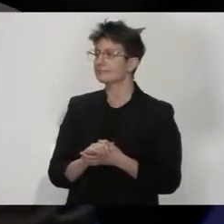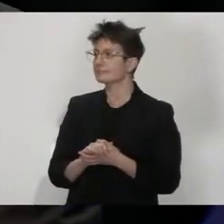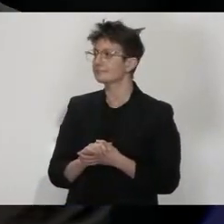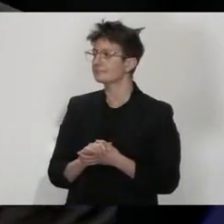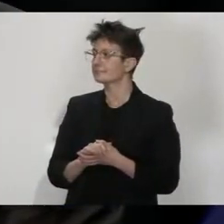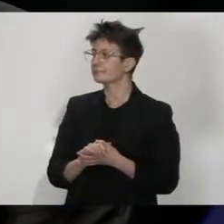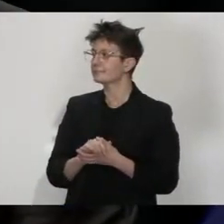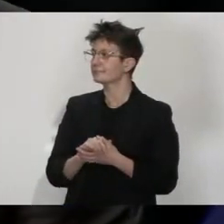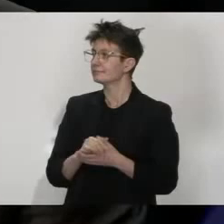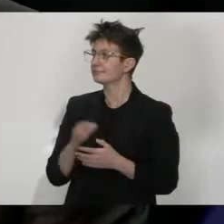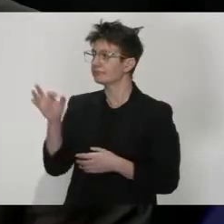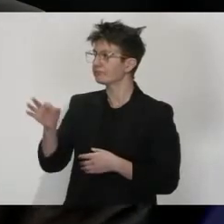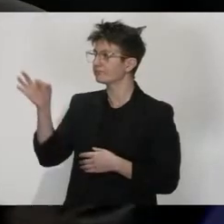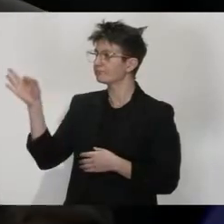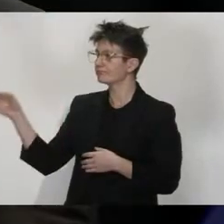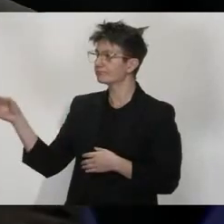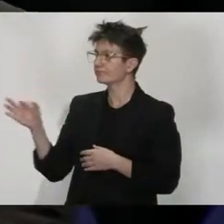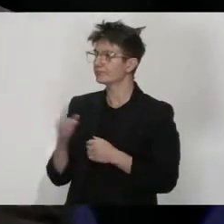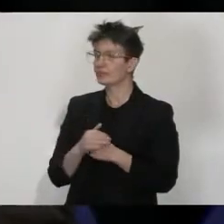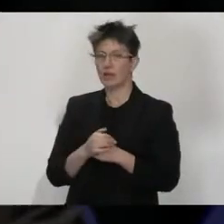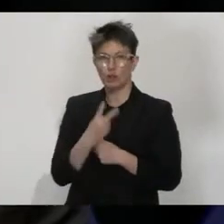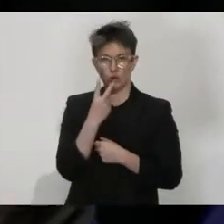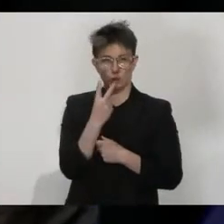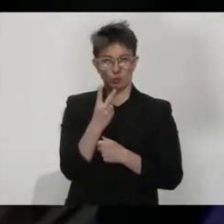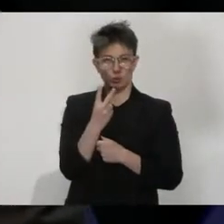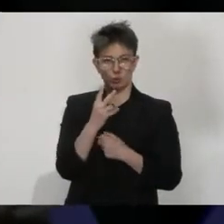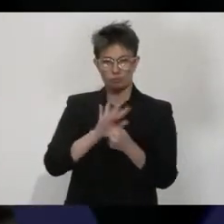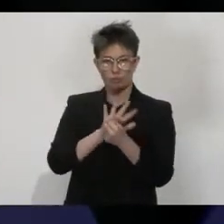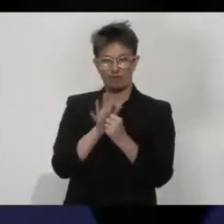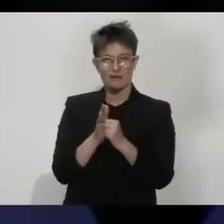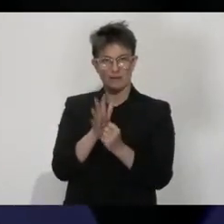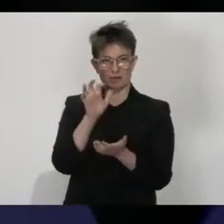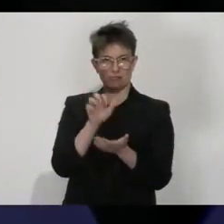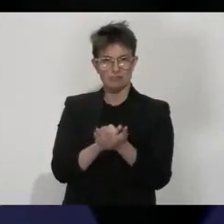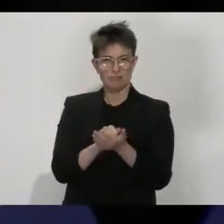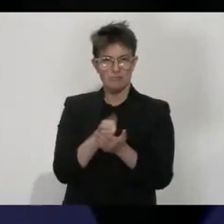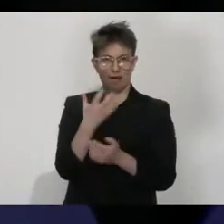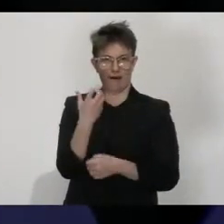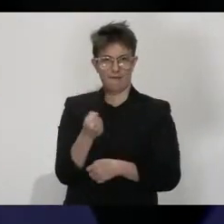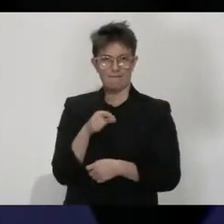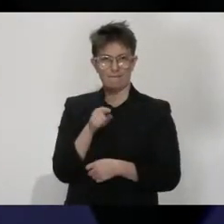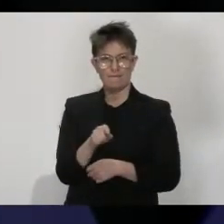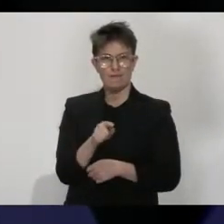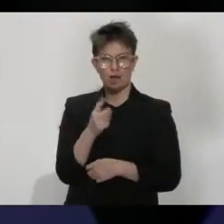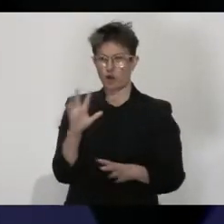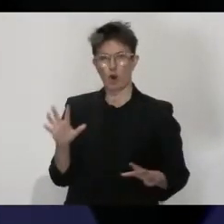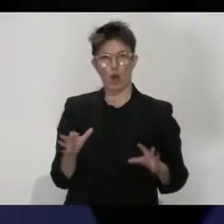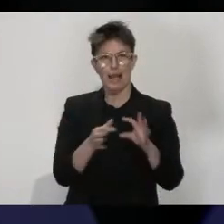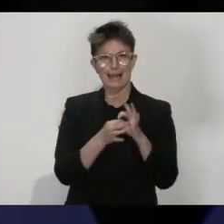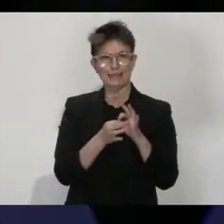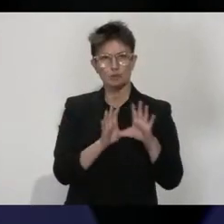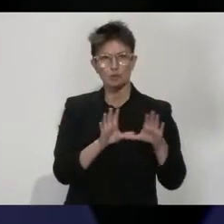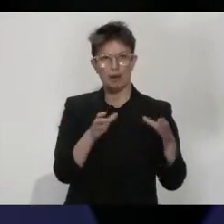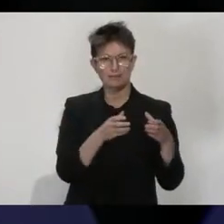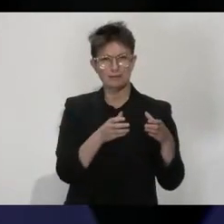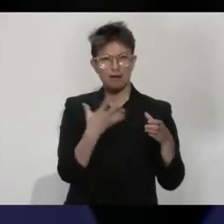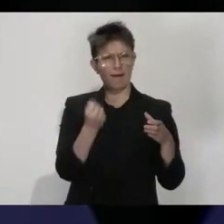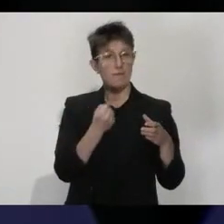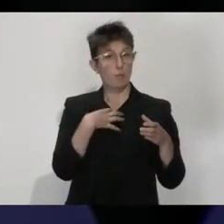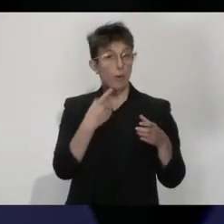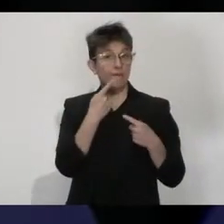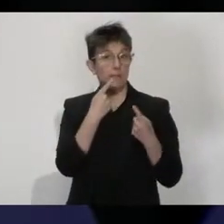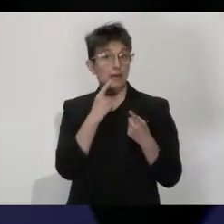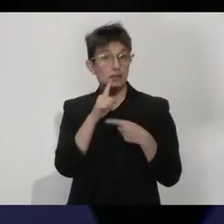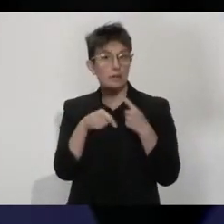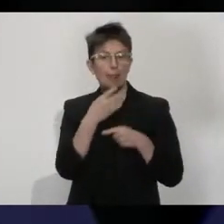update on the two unlinked cases. Do we have any more information about the man in North Shore Hospital and the